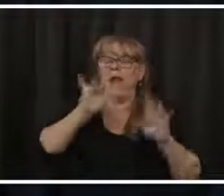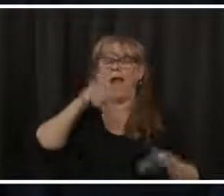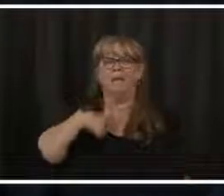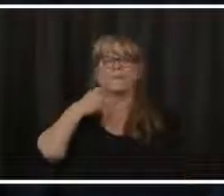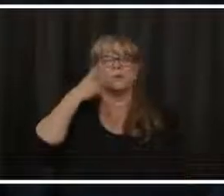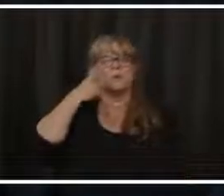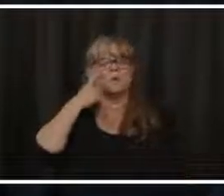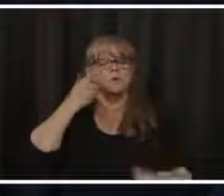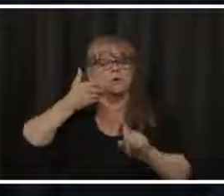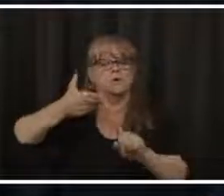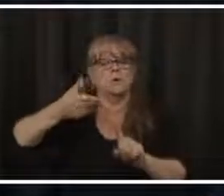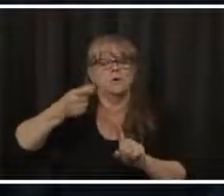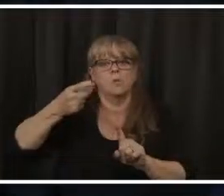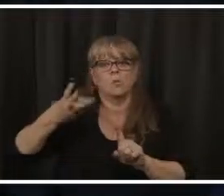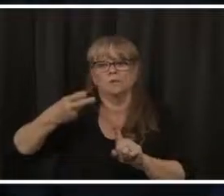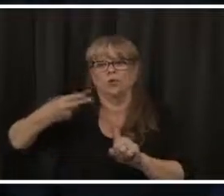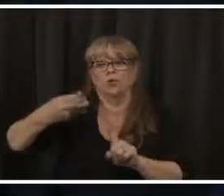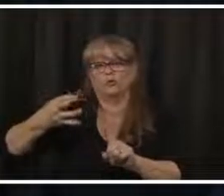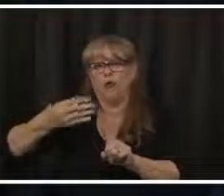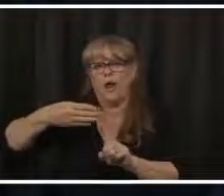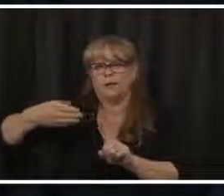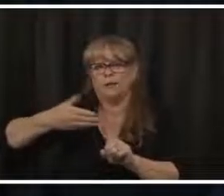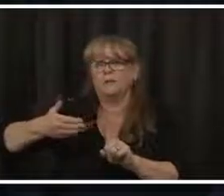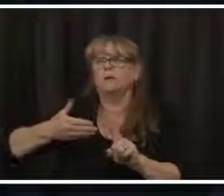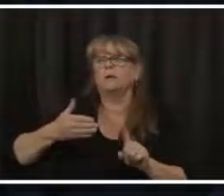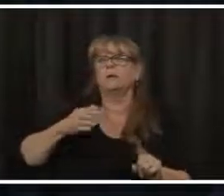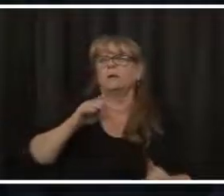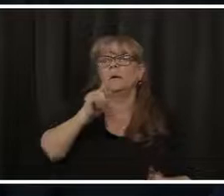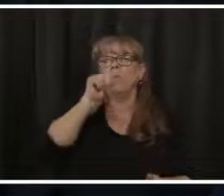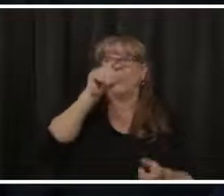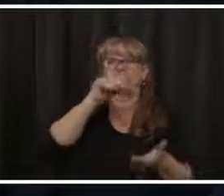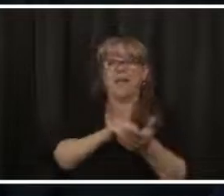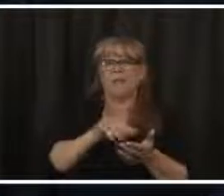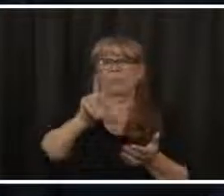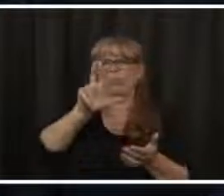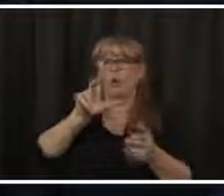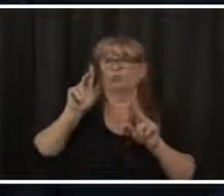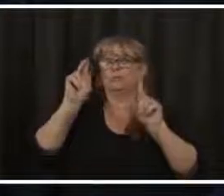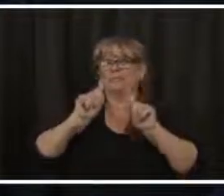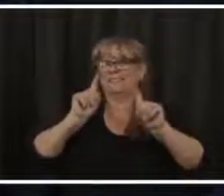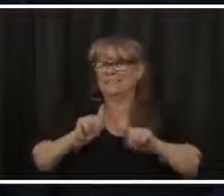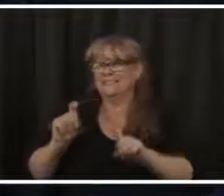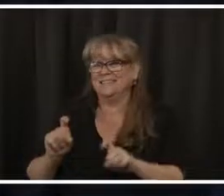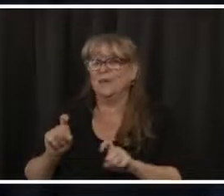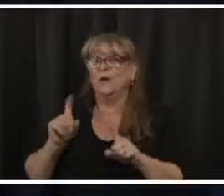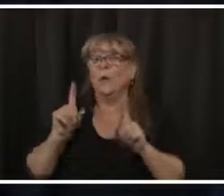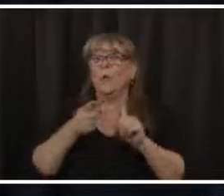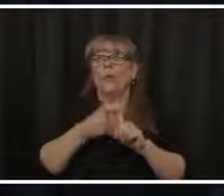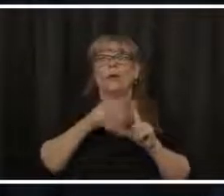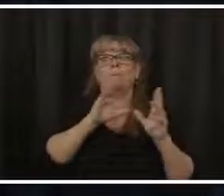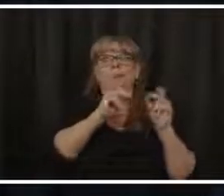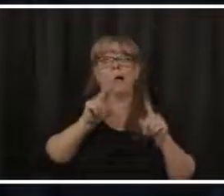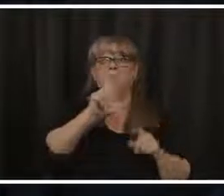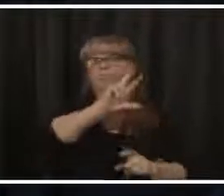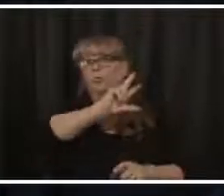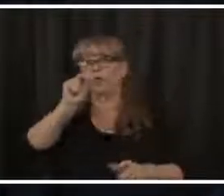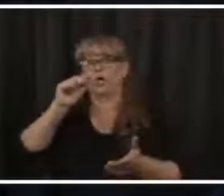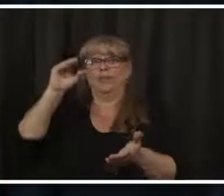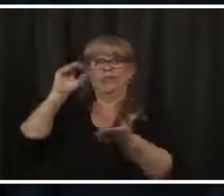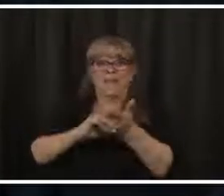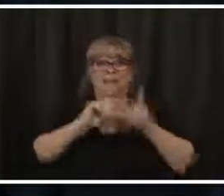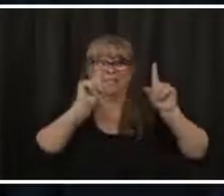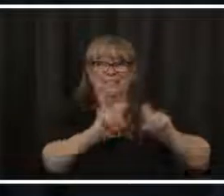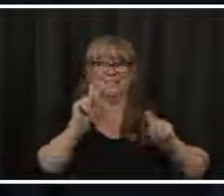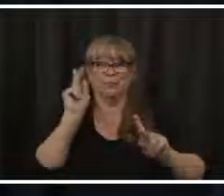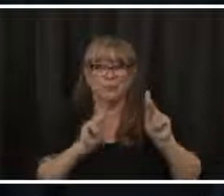had 13,000 tests reported. So we, once we're back up at 30, 40,000, what we need to see is there a lot more